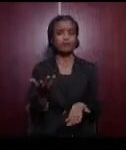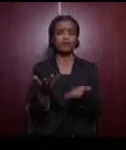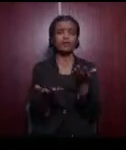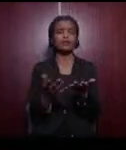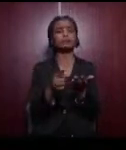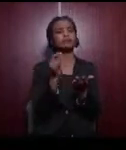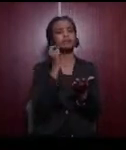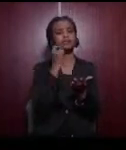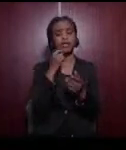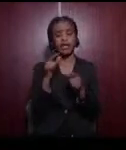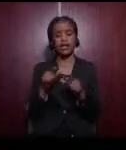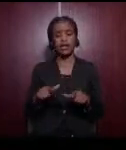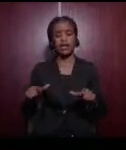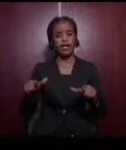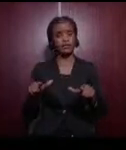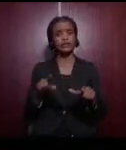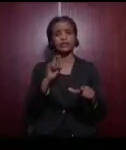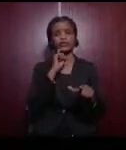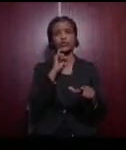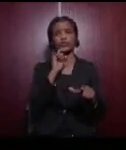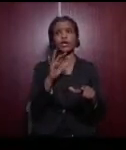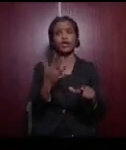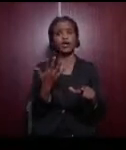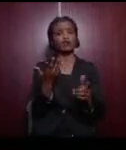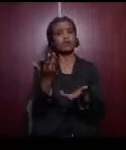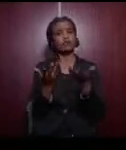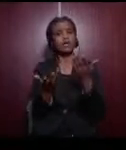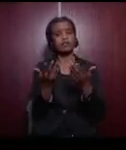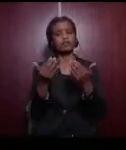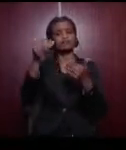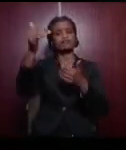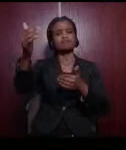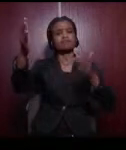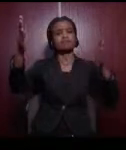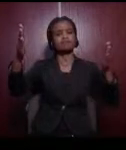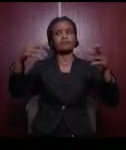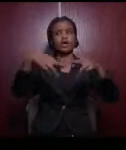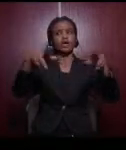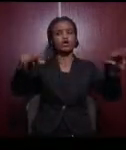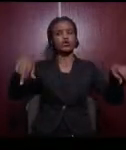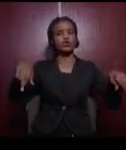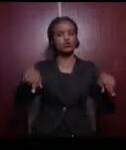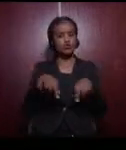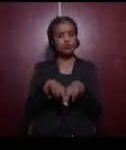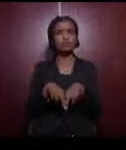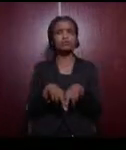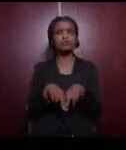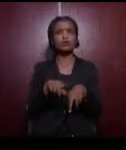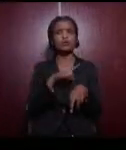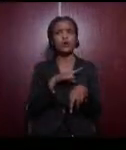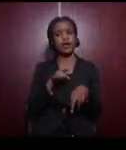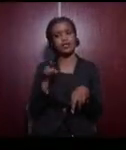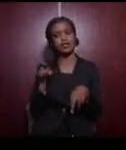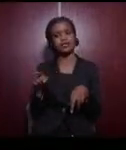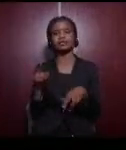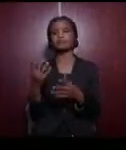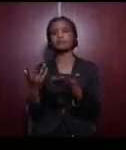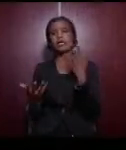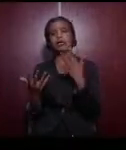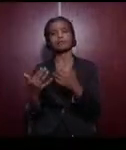can use the container, hardly can use the container. Can you guys take Banaba Valentine, take our Zimbabwean brothers, Baba looks at the generator, Baba